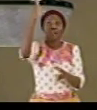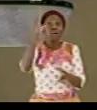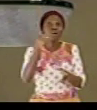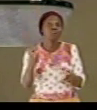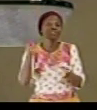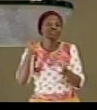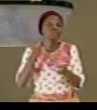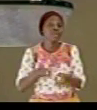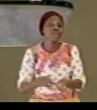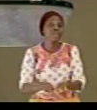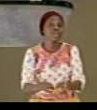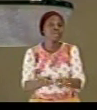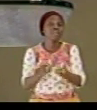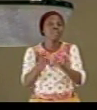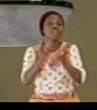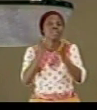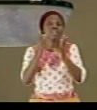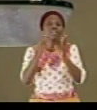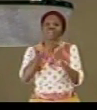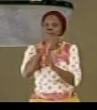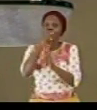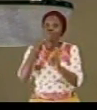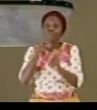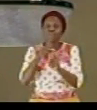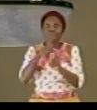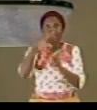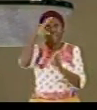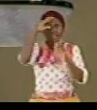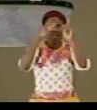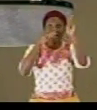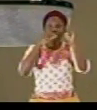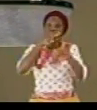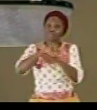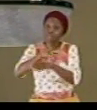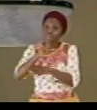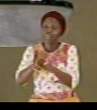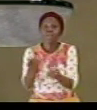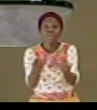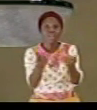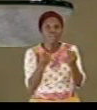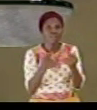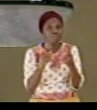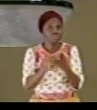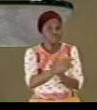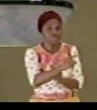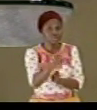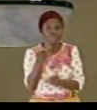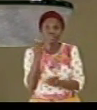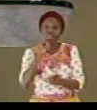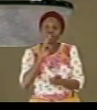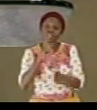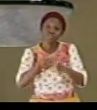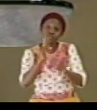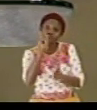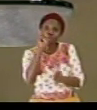God's way. When His message comes to you, there is but one thing to do.